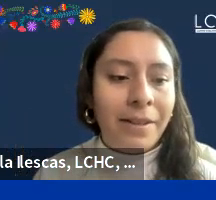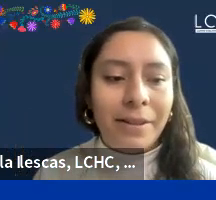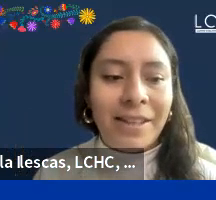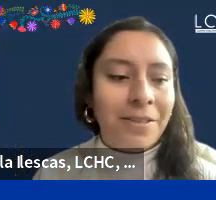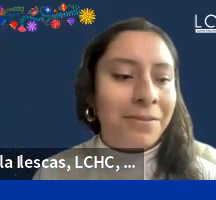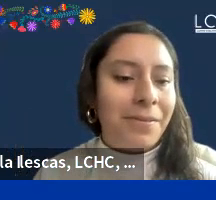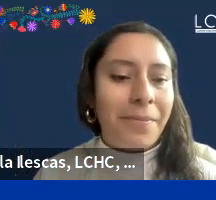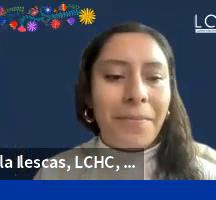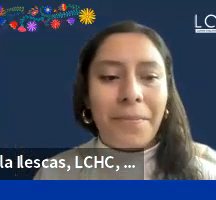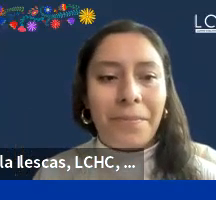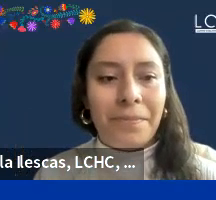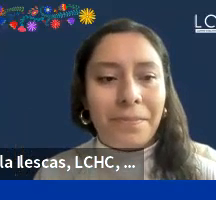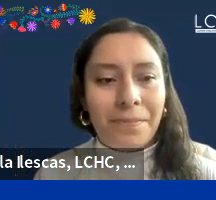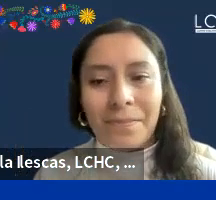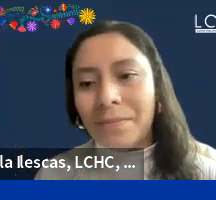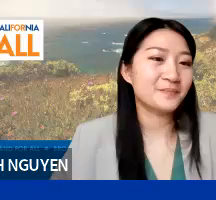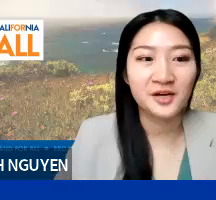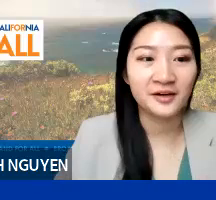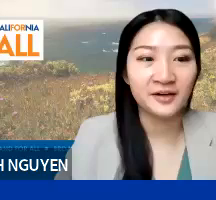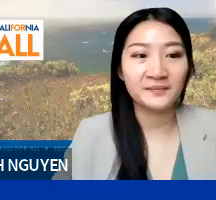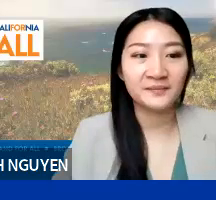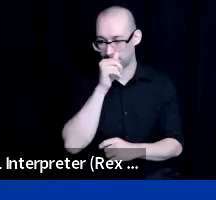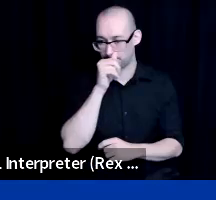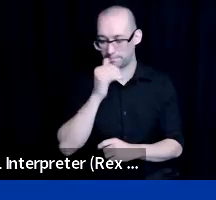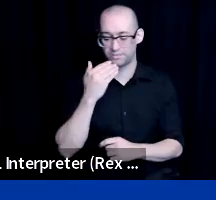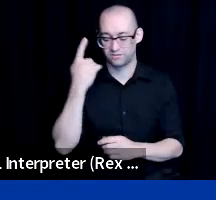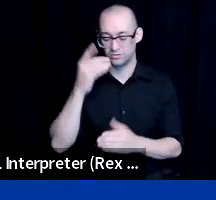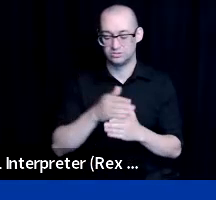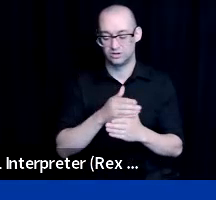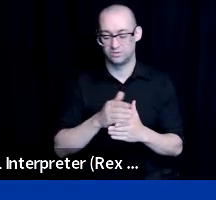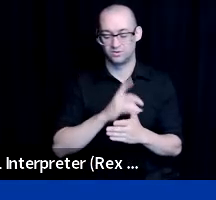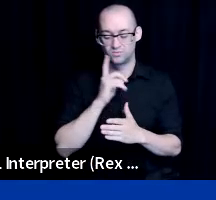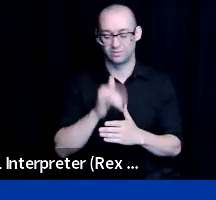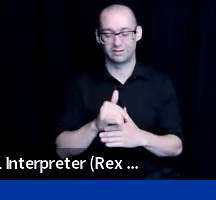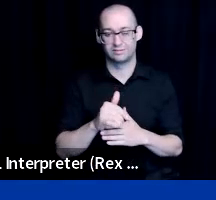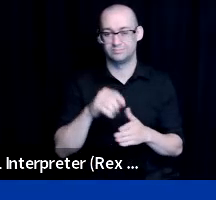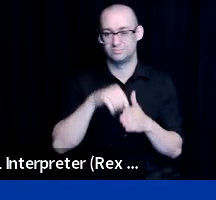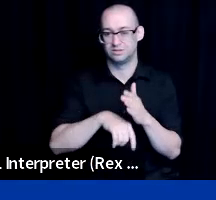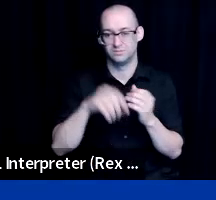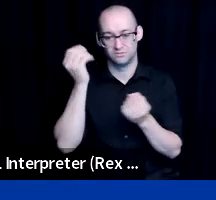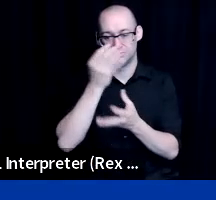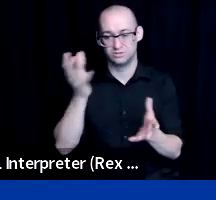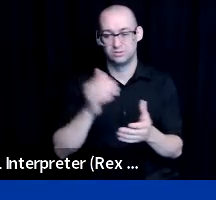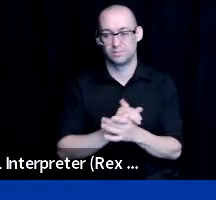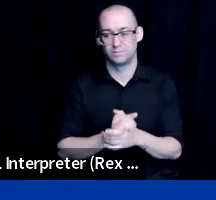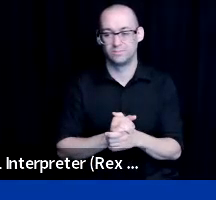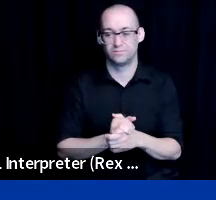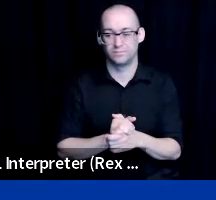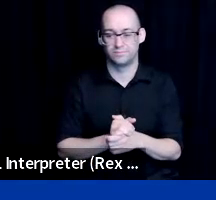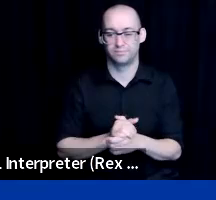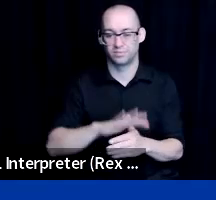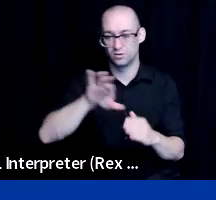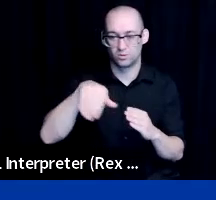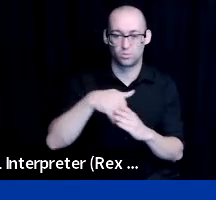that. Thank you. Thank you for sharing and really going into detail about the wraparound service that's needed to